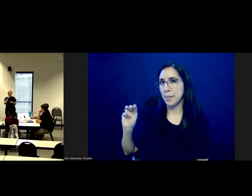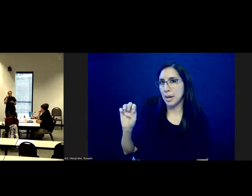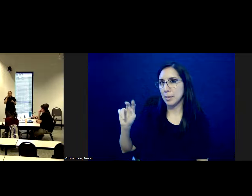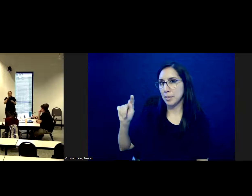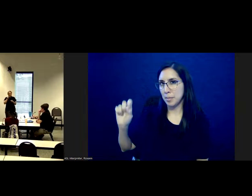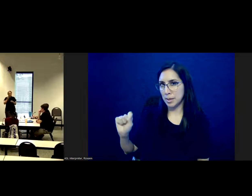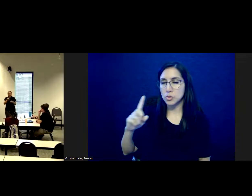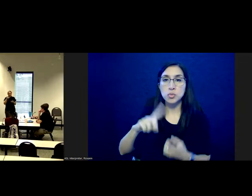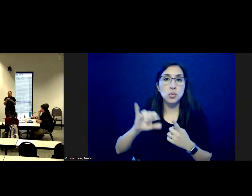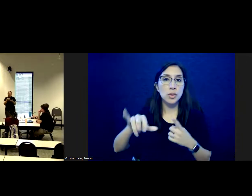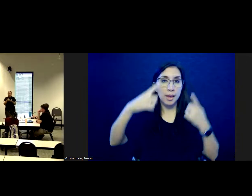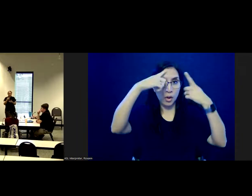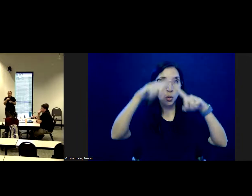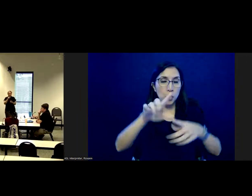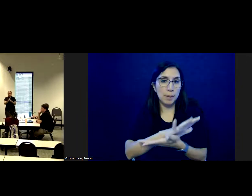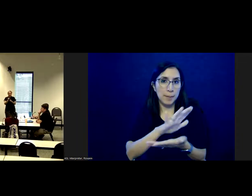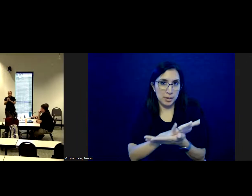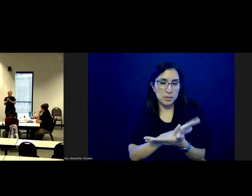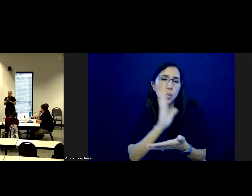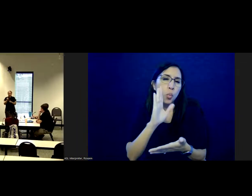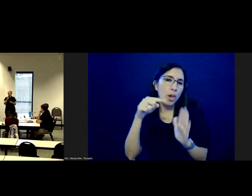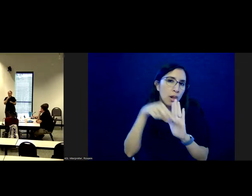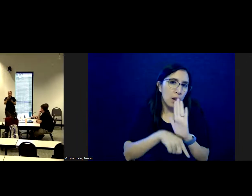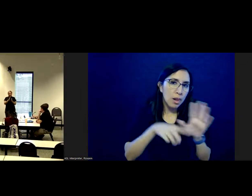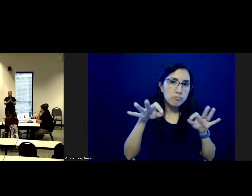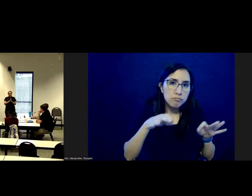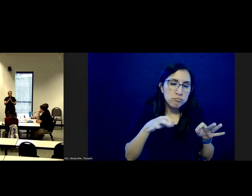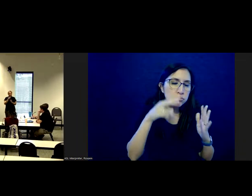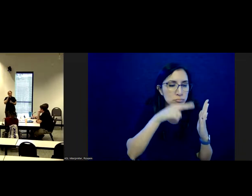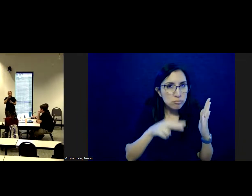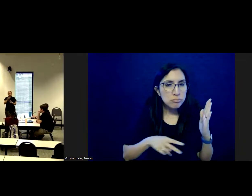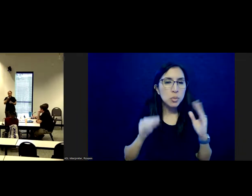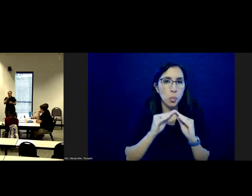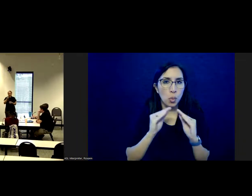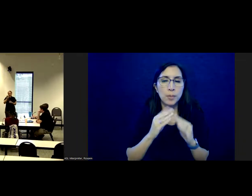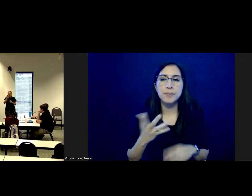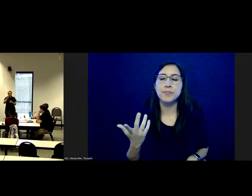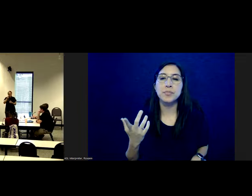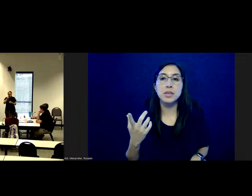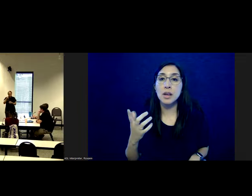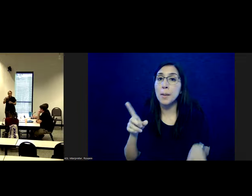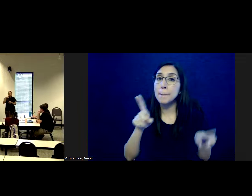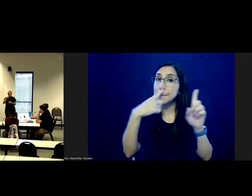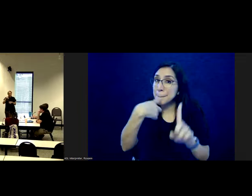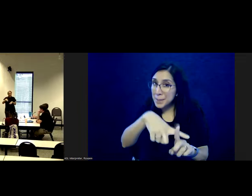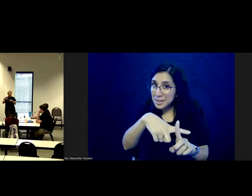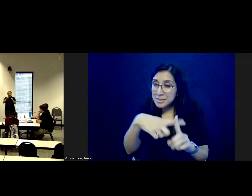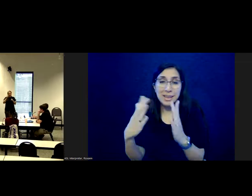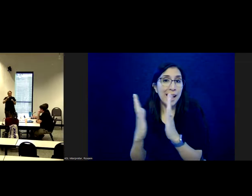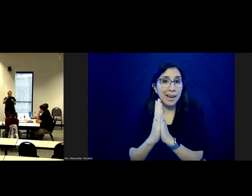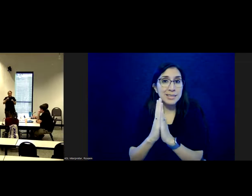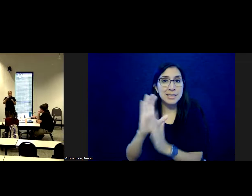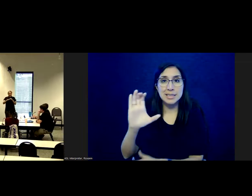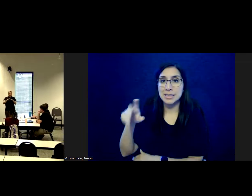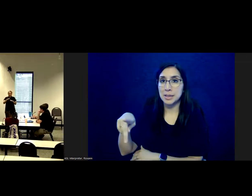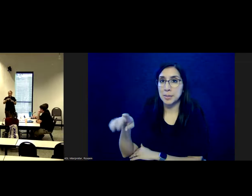taking a look at that. We are also asking that CenterPoint take the necessary